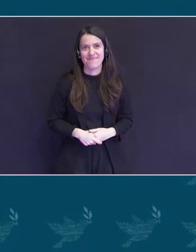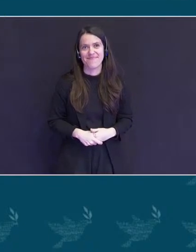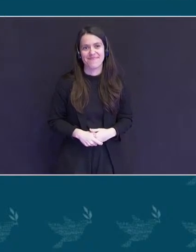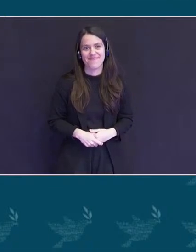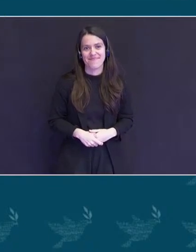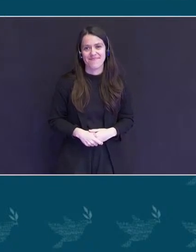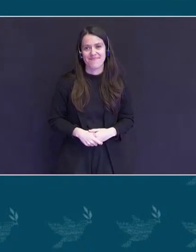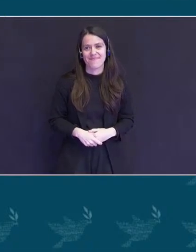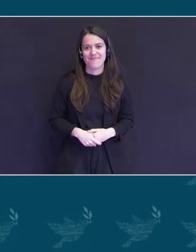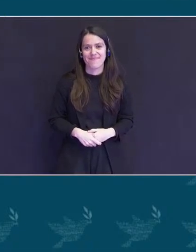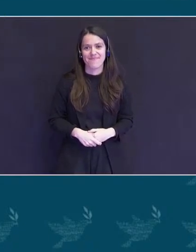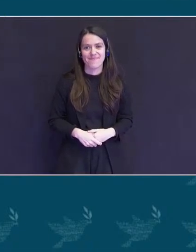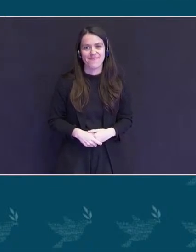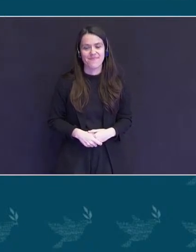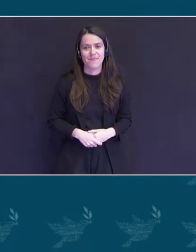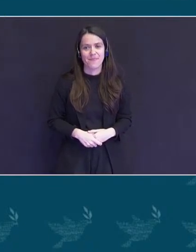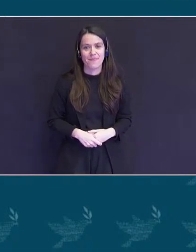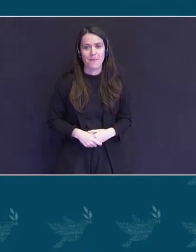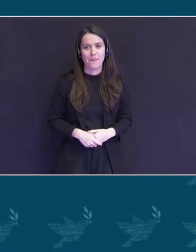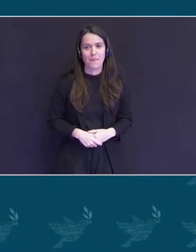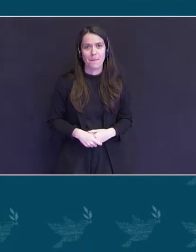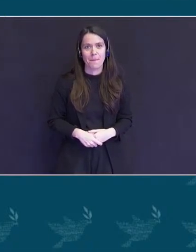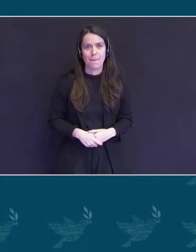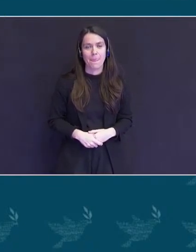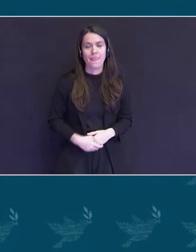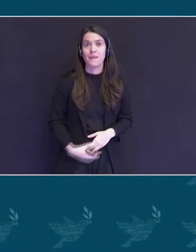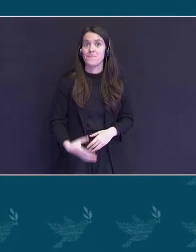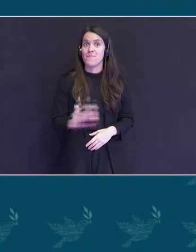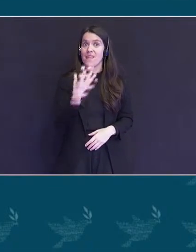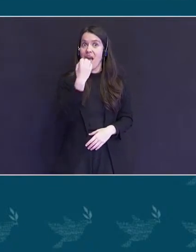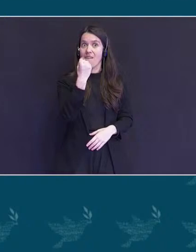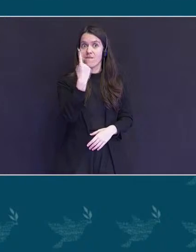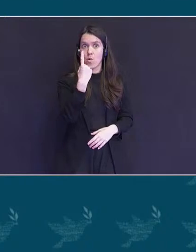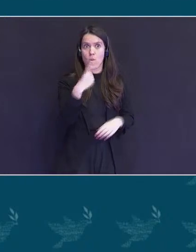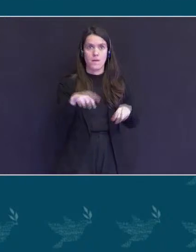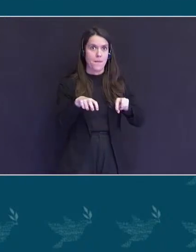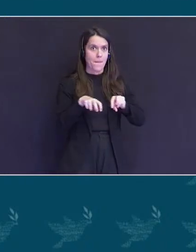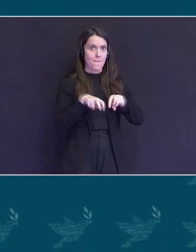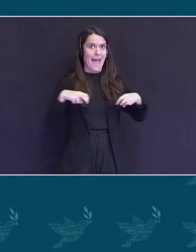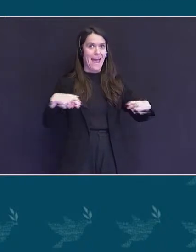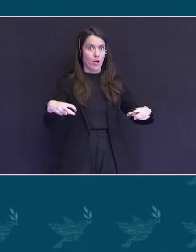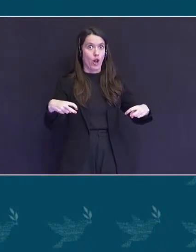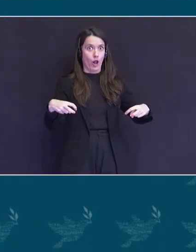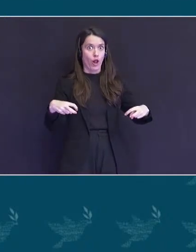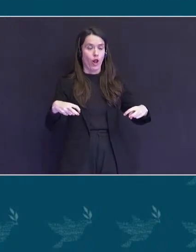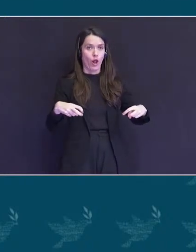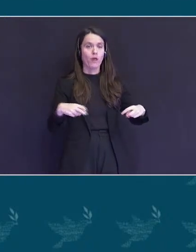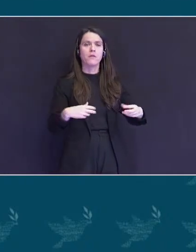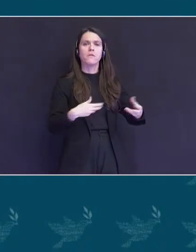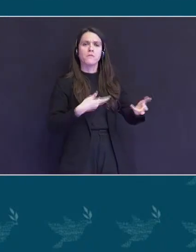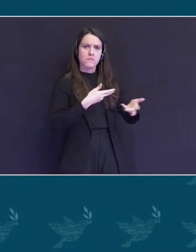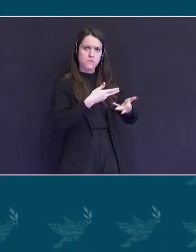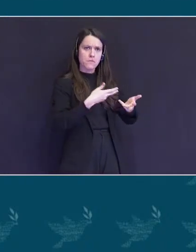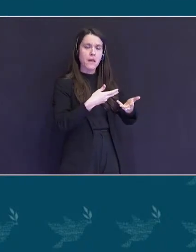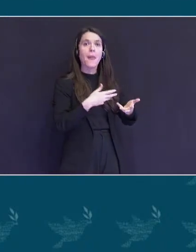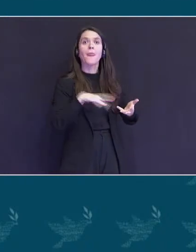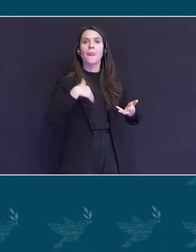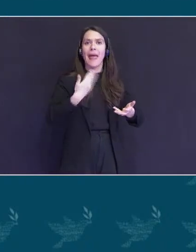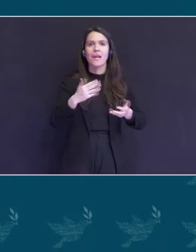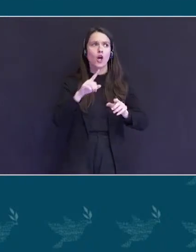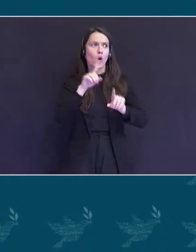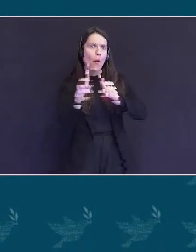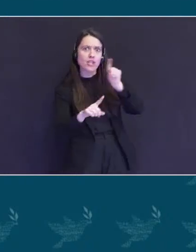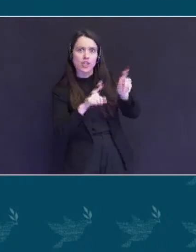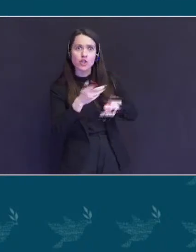There will be one panel followed by questions and answers, and then